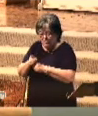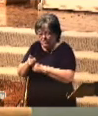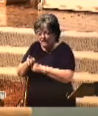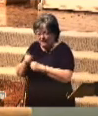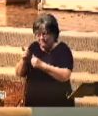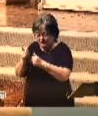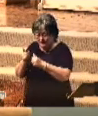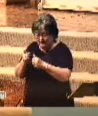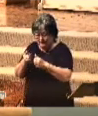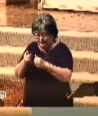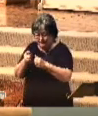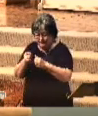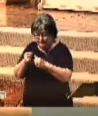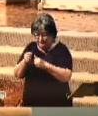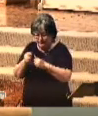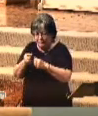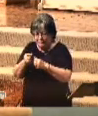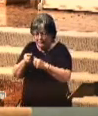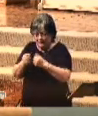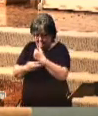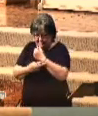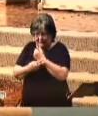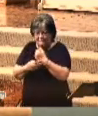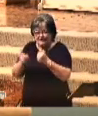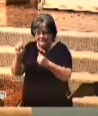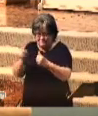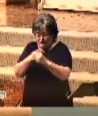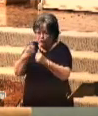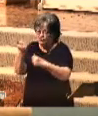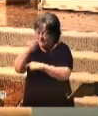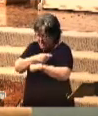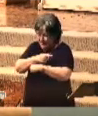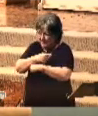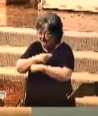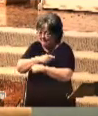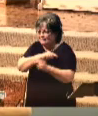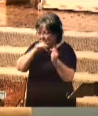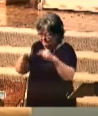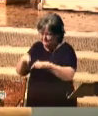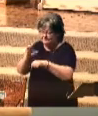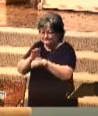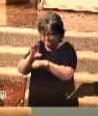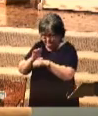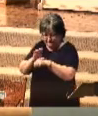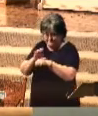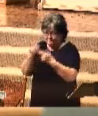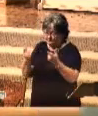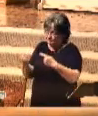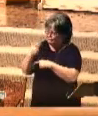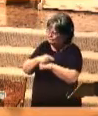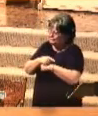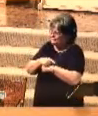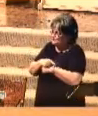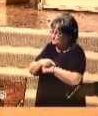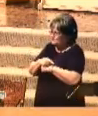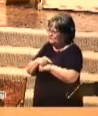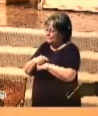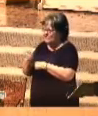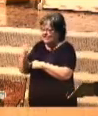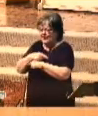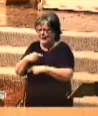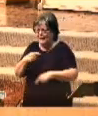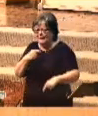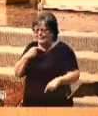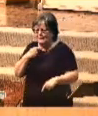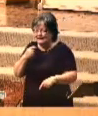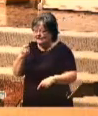the first day of the week and seek Him on the first of your week. Today, What is today? Groundhog Day?